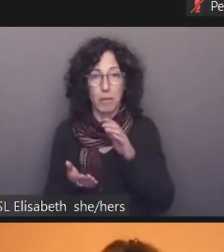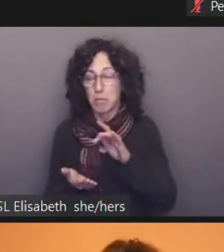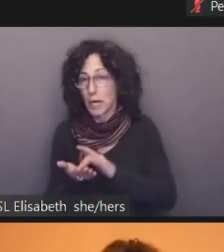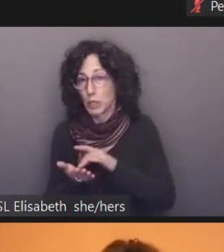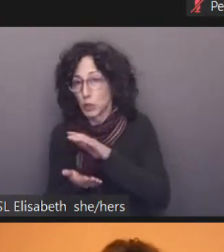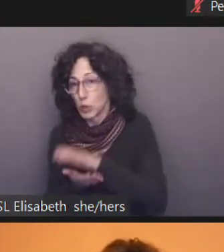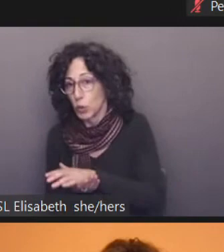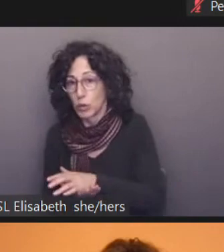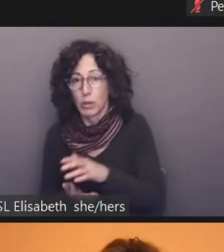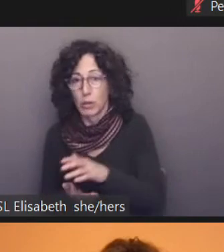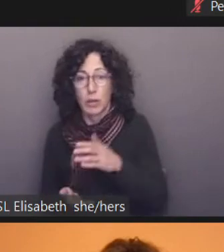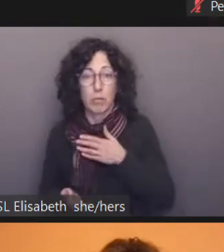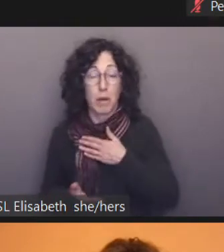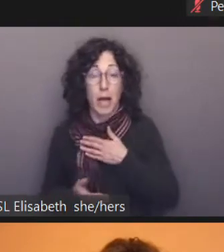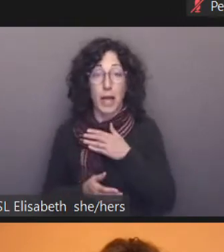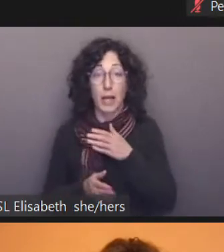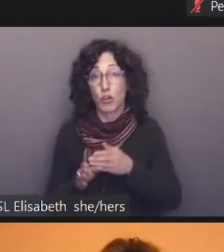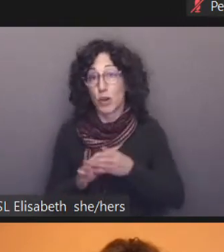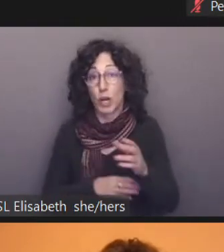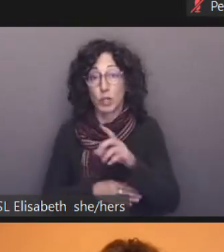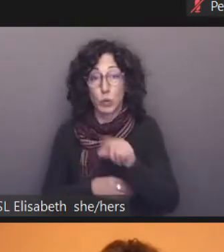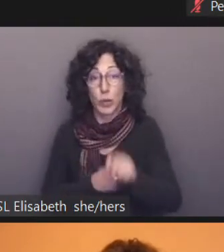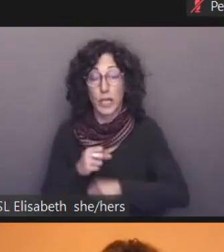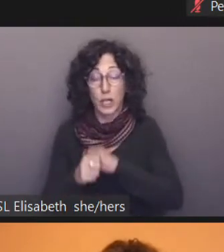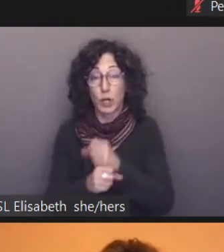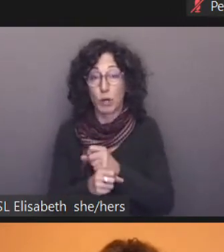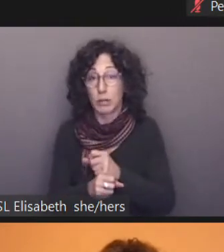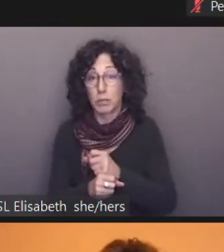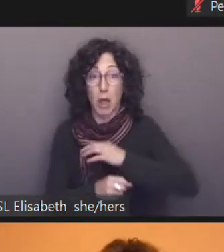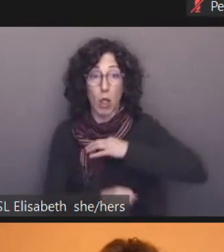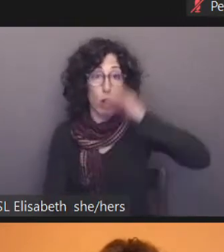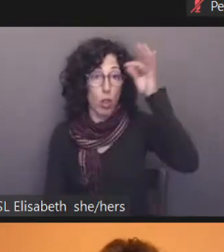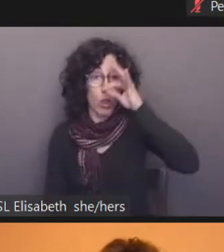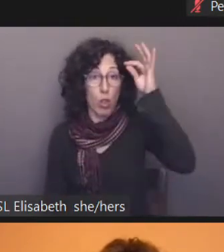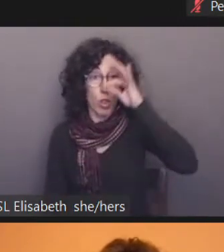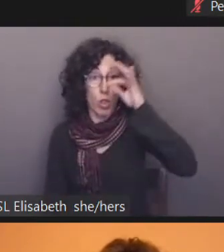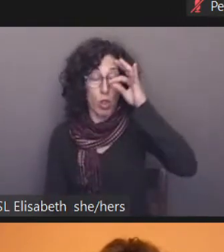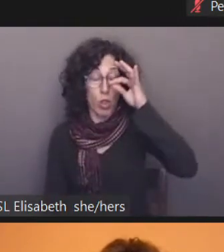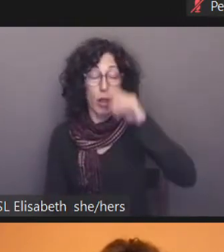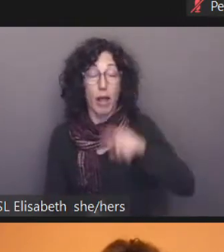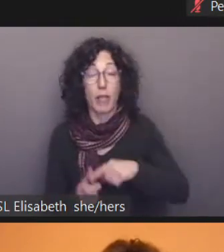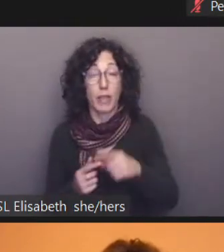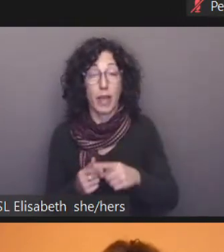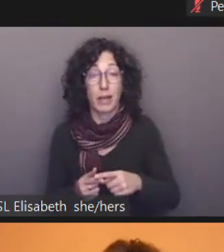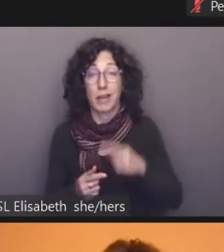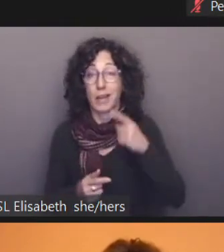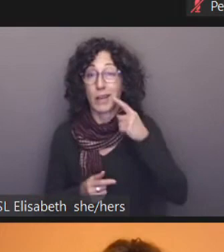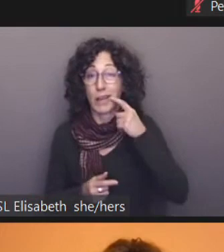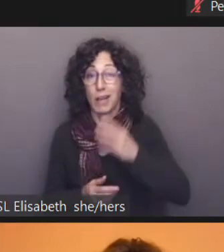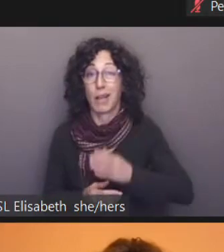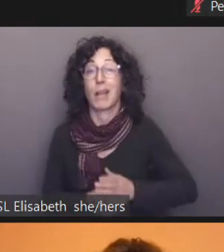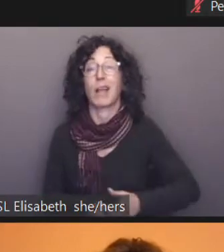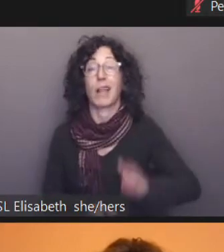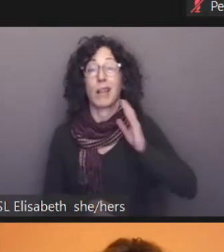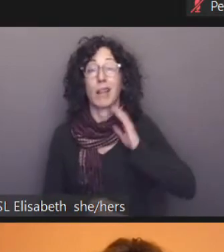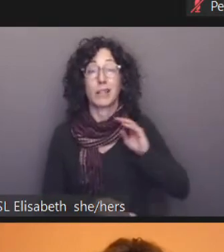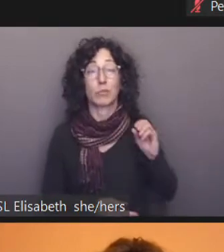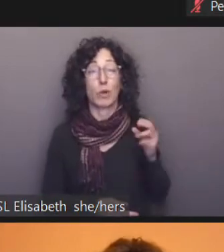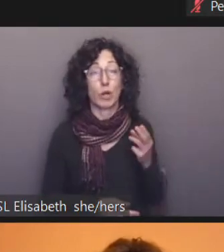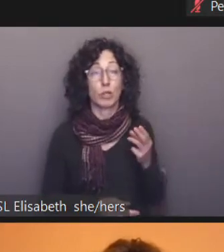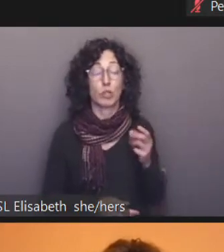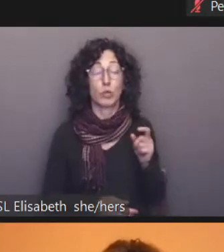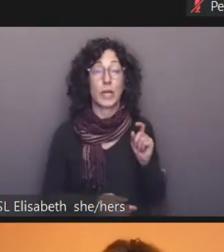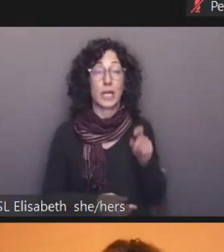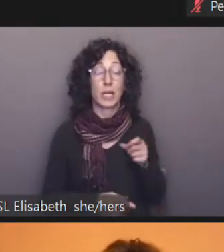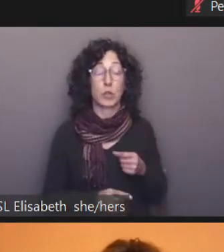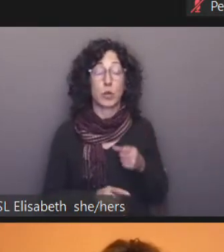my 20-year career. We all last March had to learn and read and know and understand, what